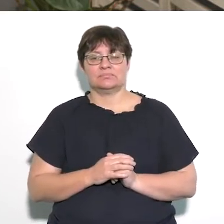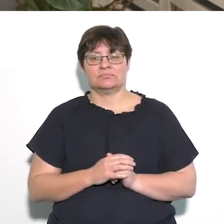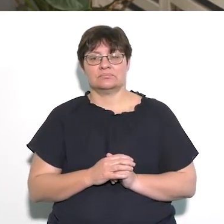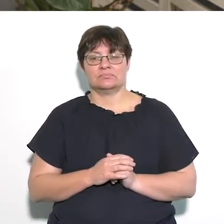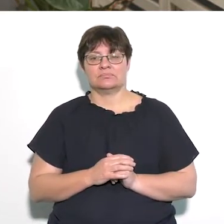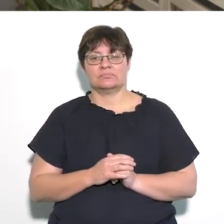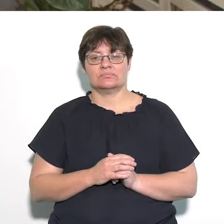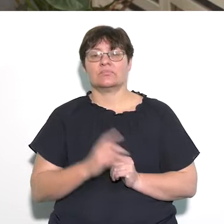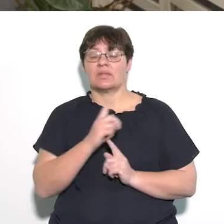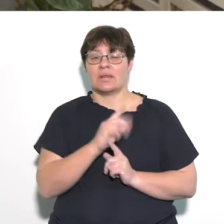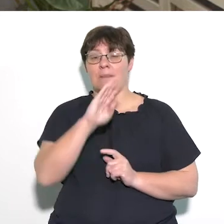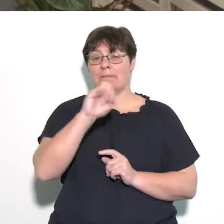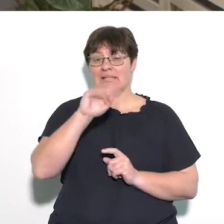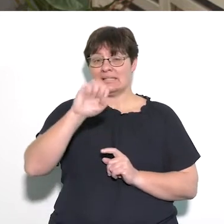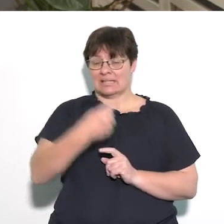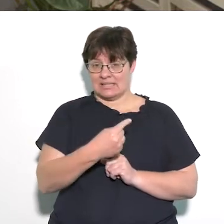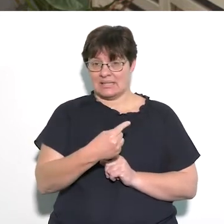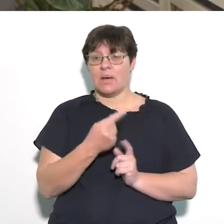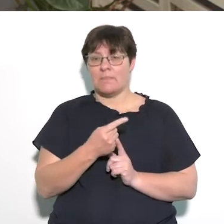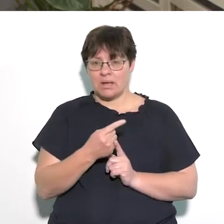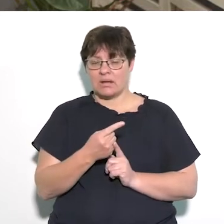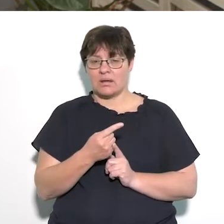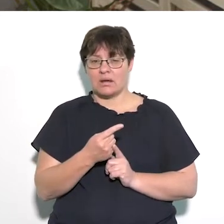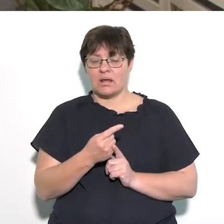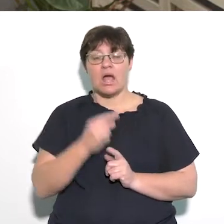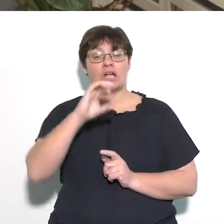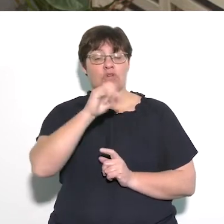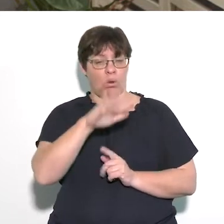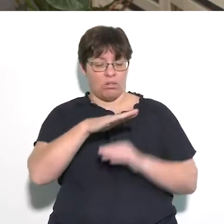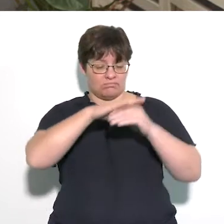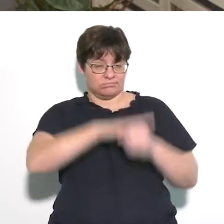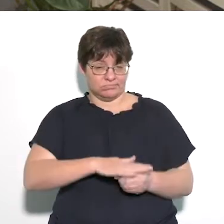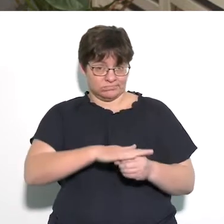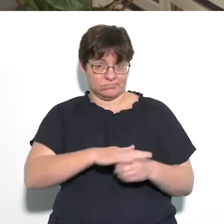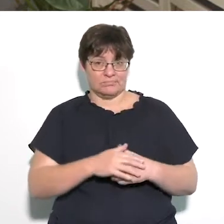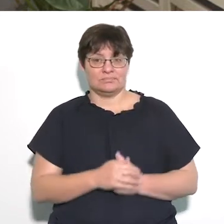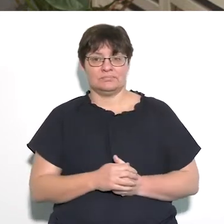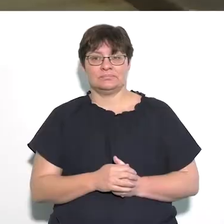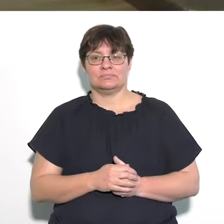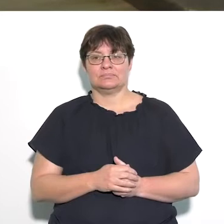After that, we need a layer of batting, and that is to hold the charcoal in place.